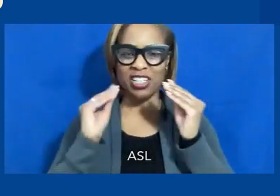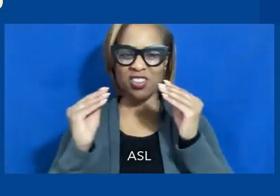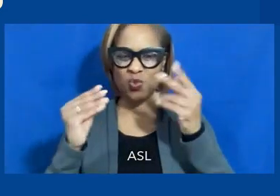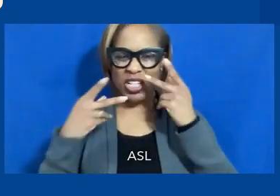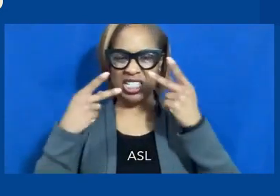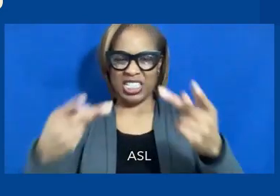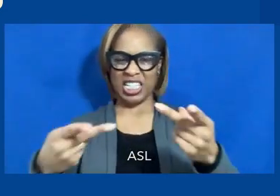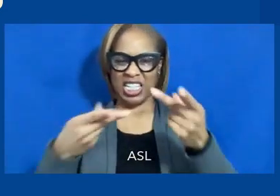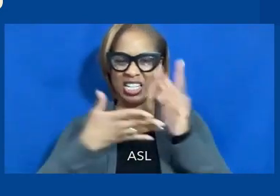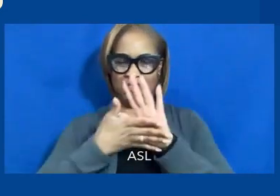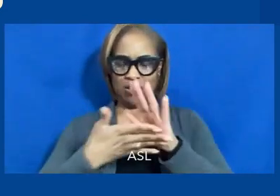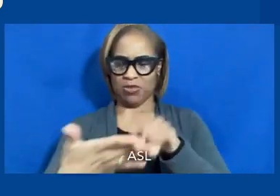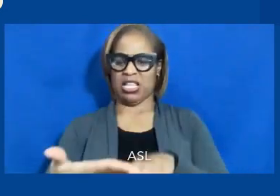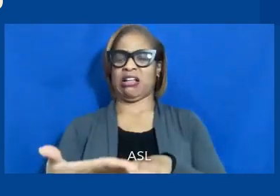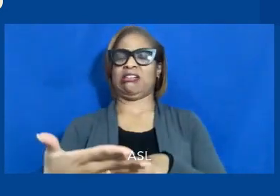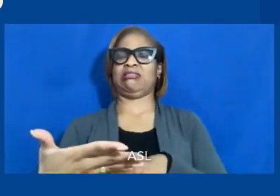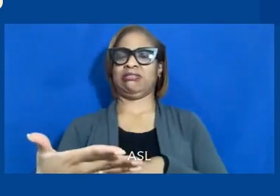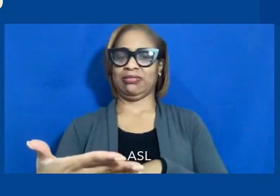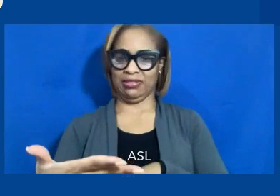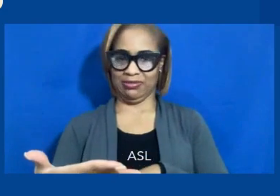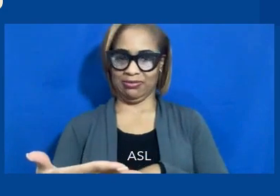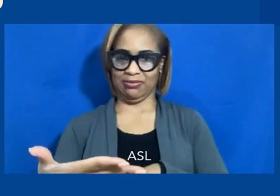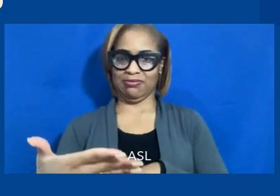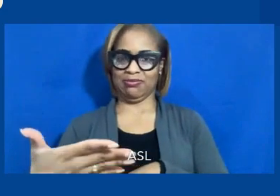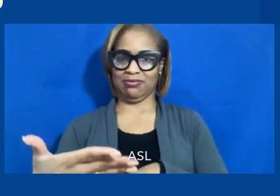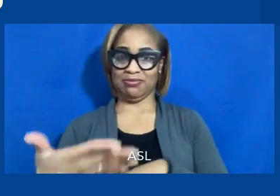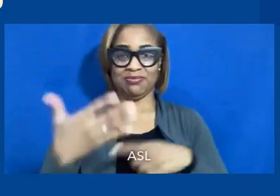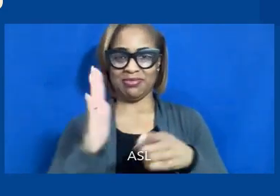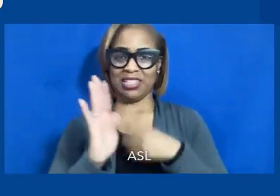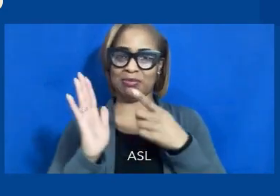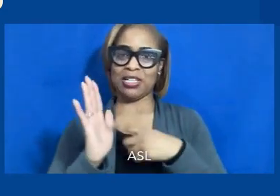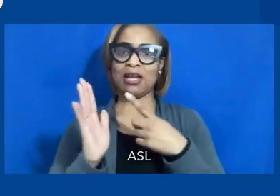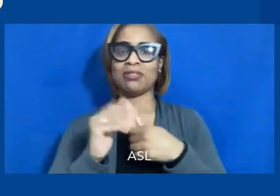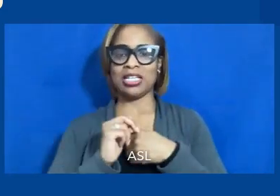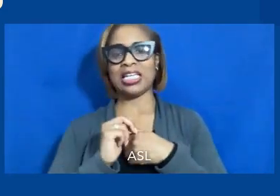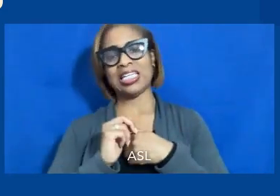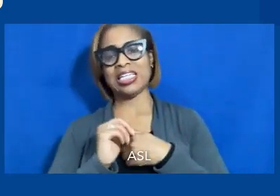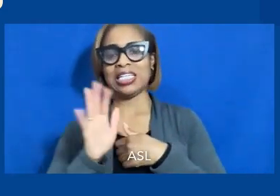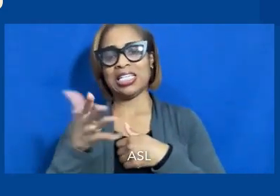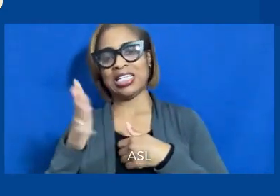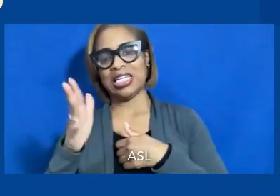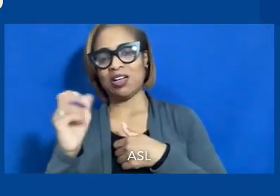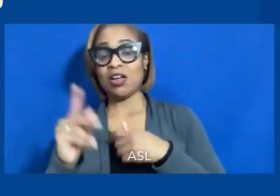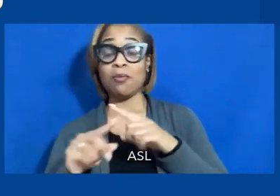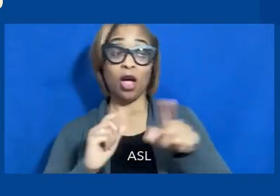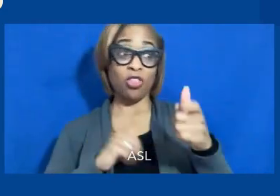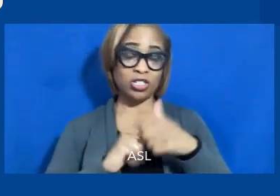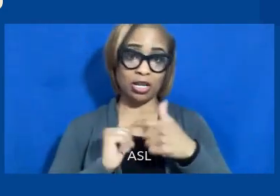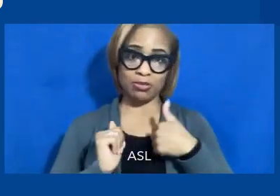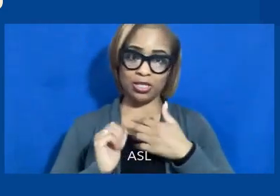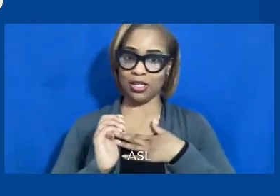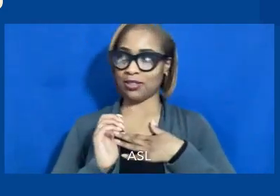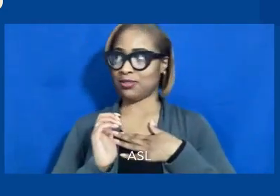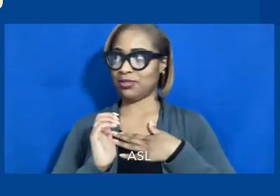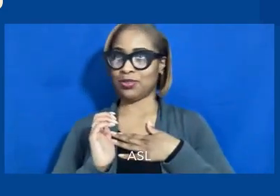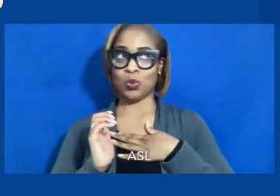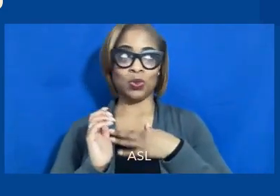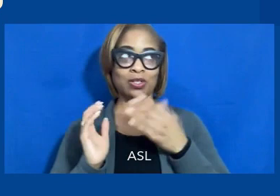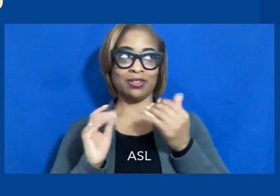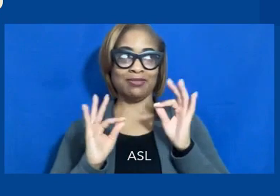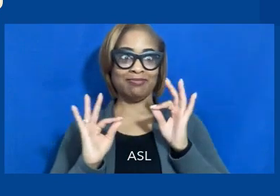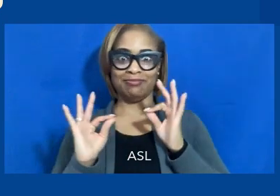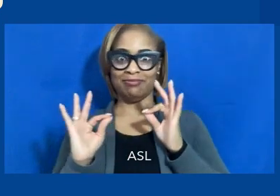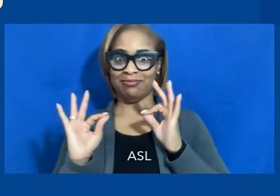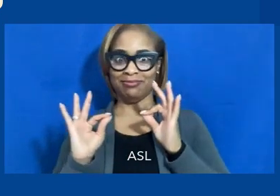like, it you know, sometimes it's good enough, but other times it's like you can, like, feel the tension of, like, the day. Like, you can feel,